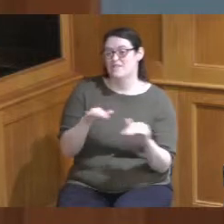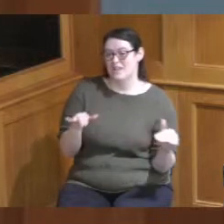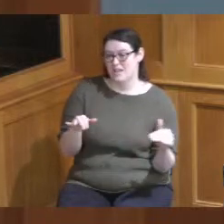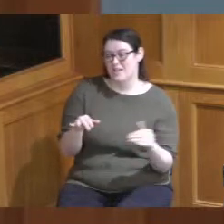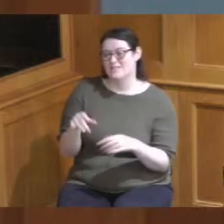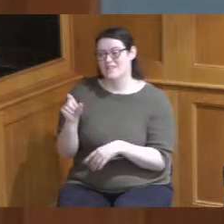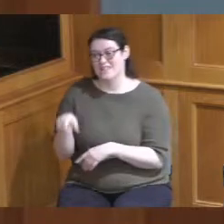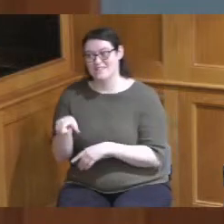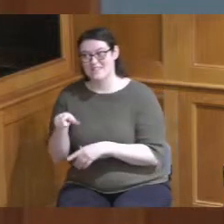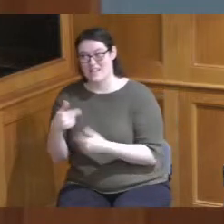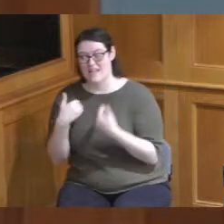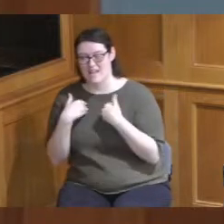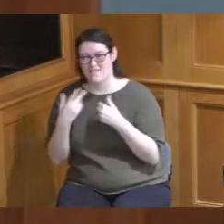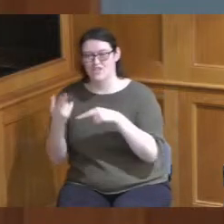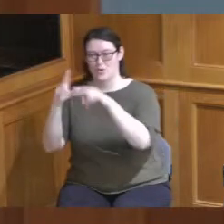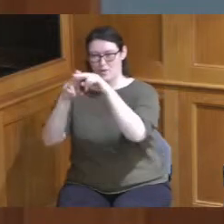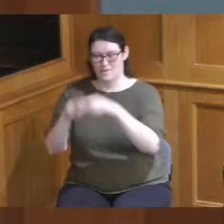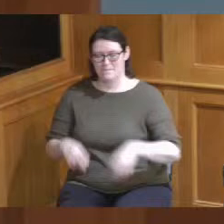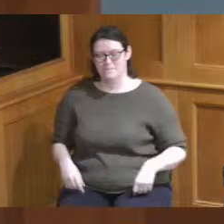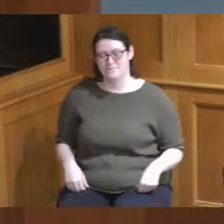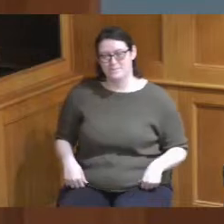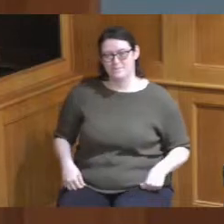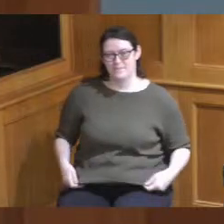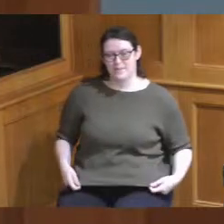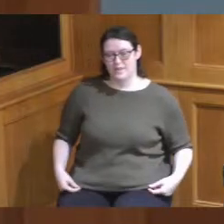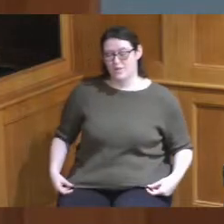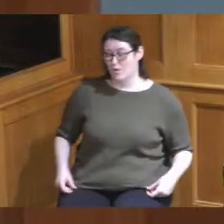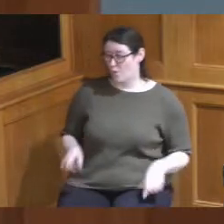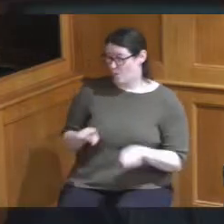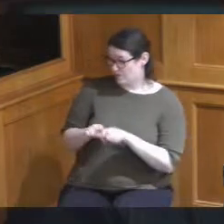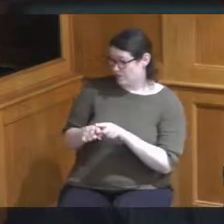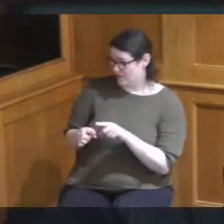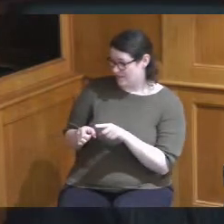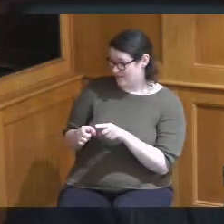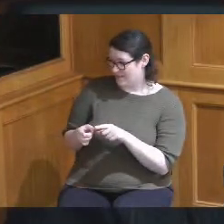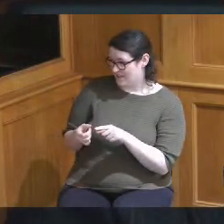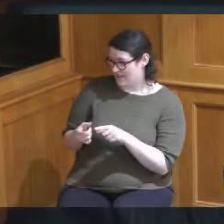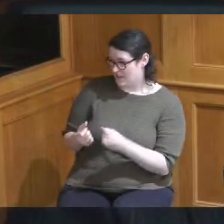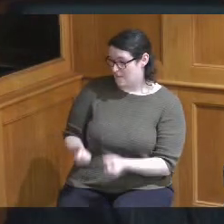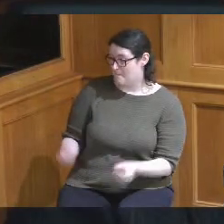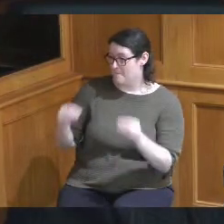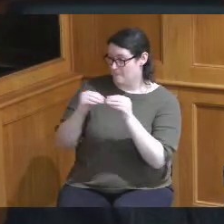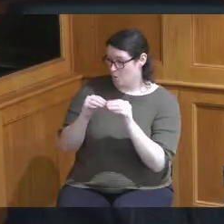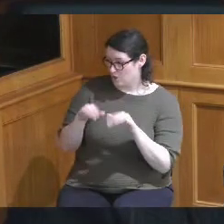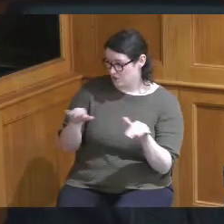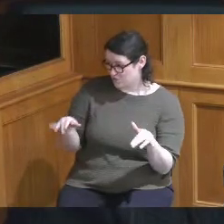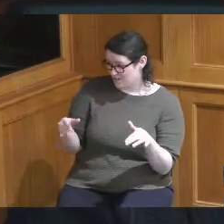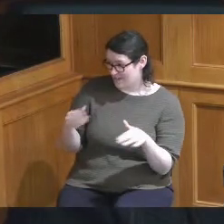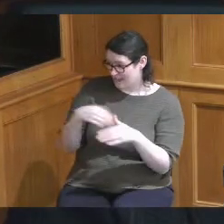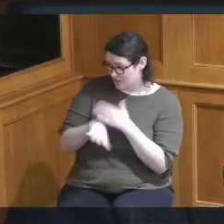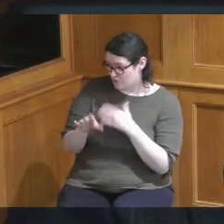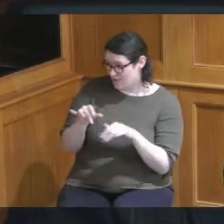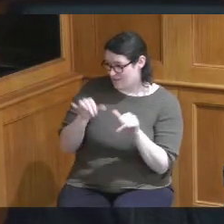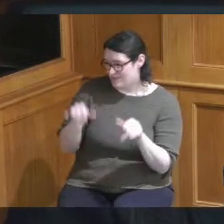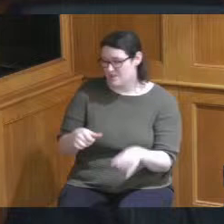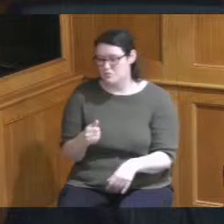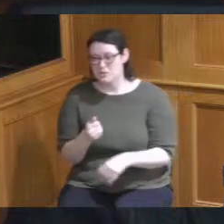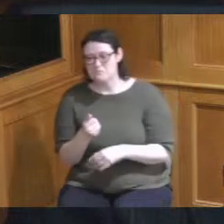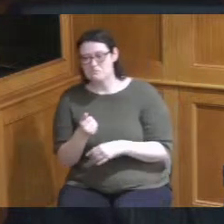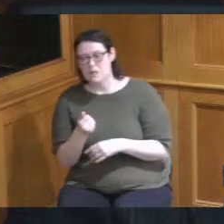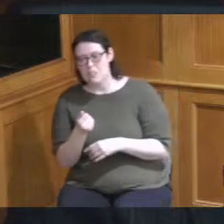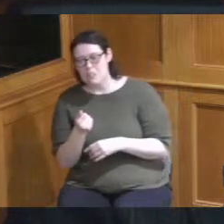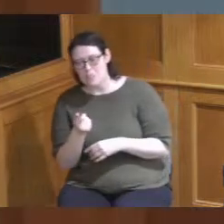going up. Is there also an increase in kids entering the system, or is? There've been a slight increase over the last couple of years, but